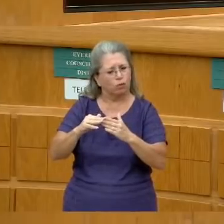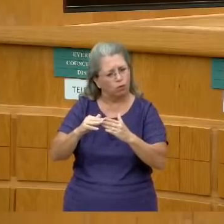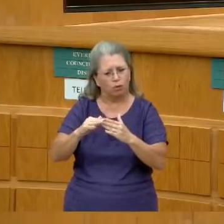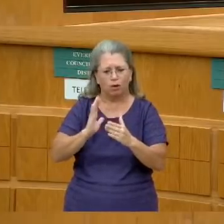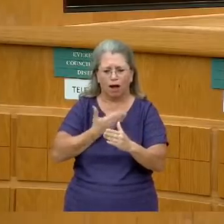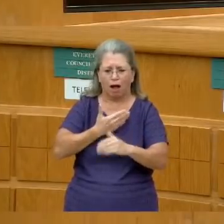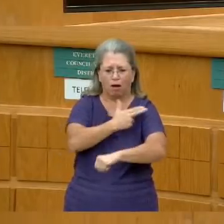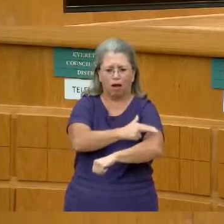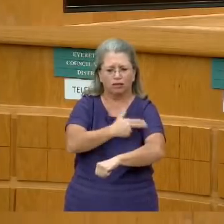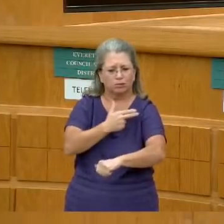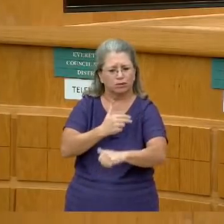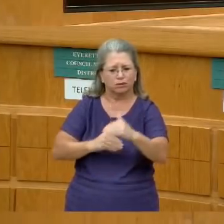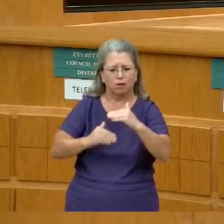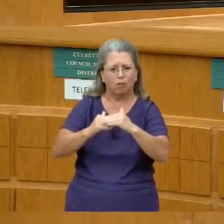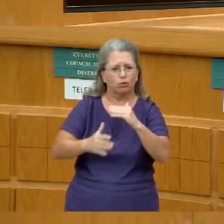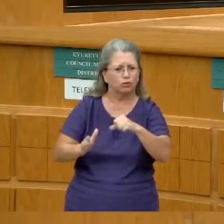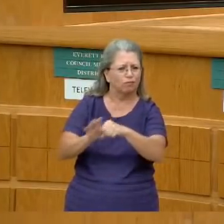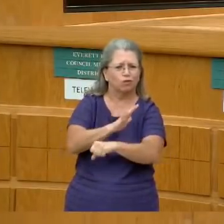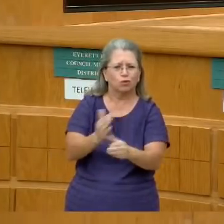at capacity.